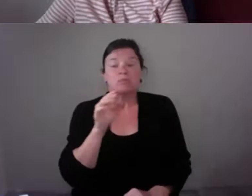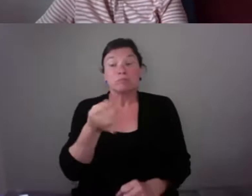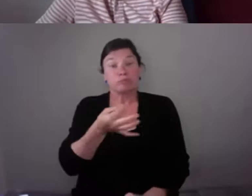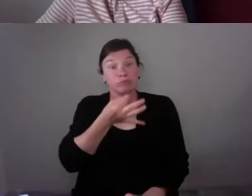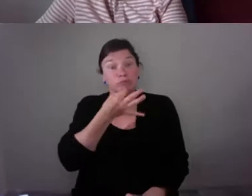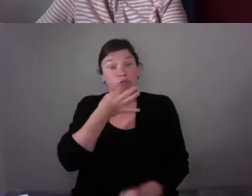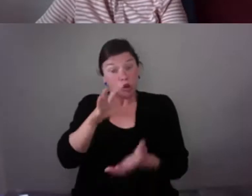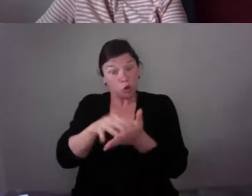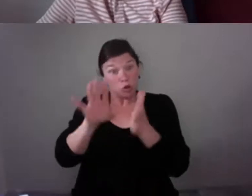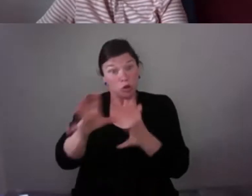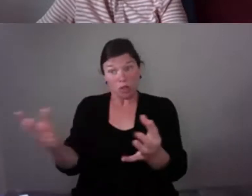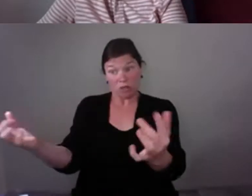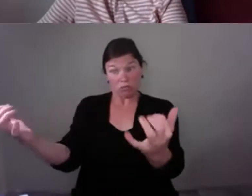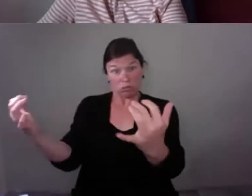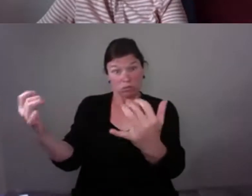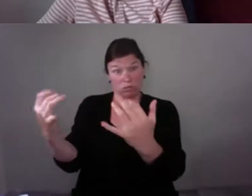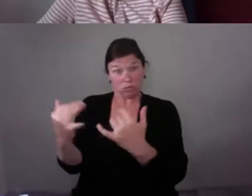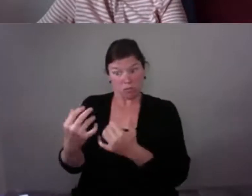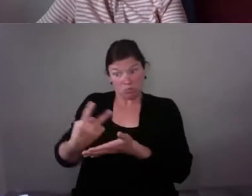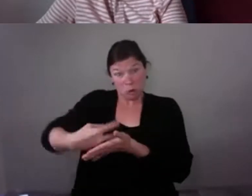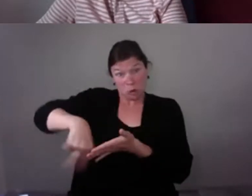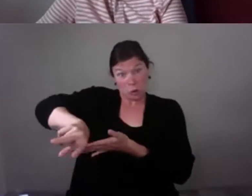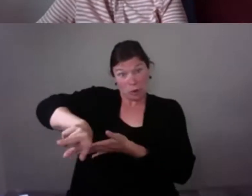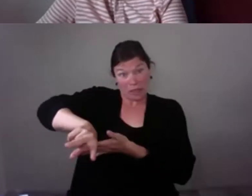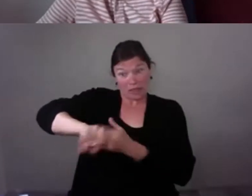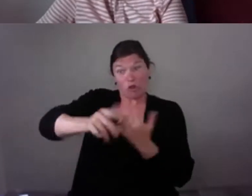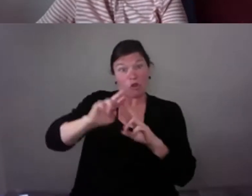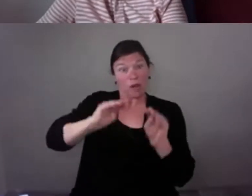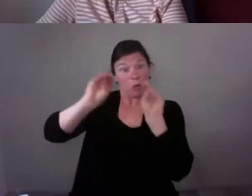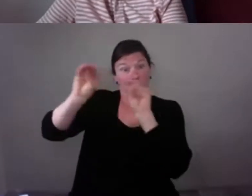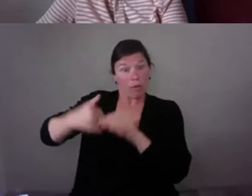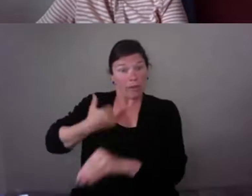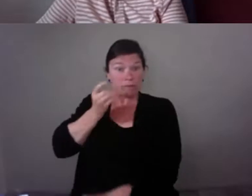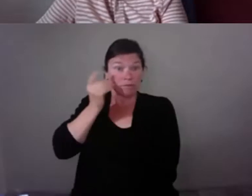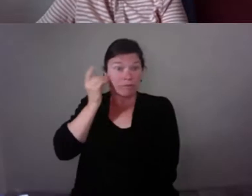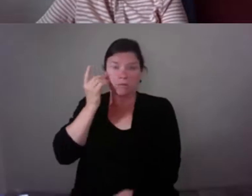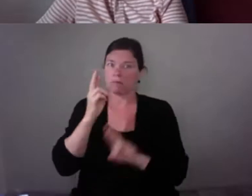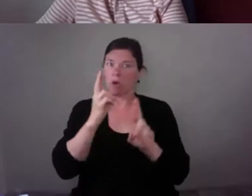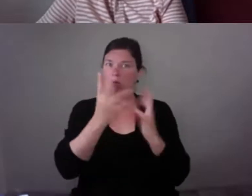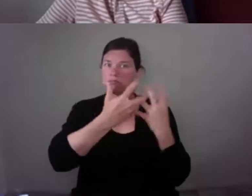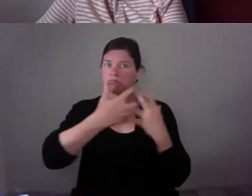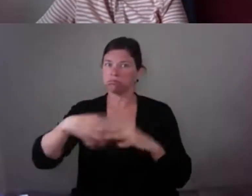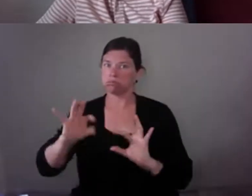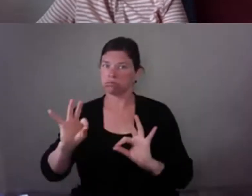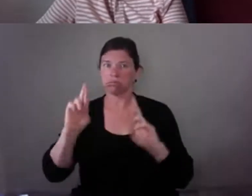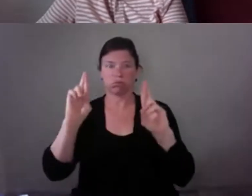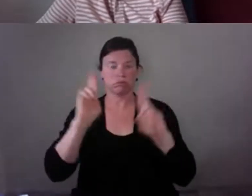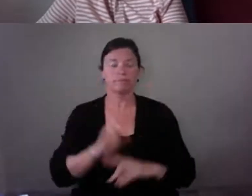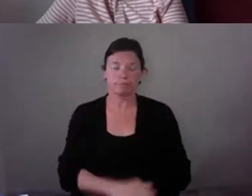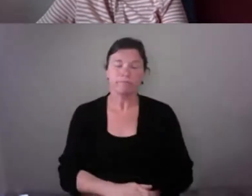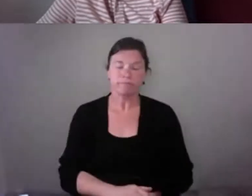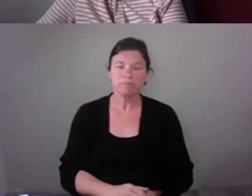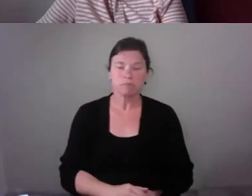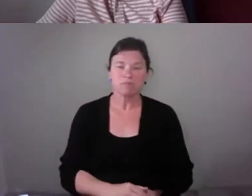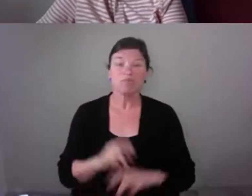couple of weeks to like be in the dome. We are hoping that it goes well and it's and it's safe